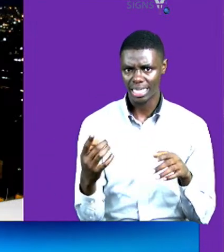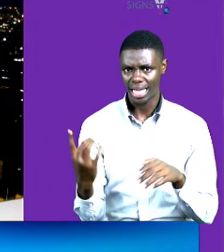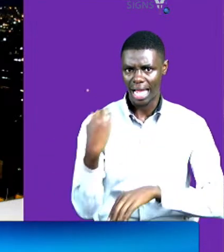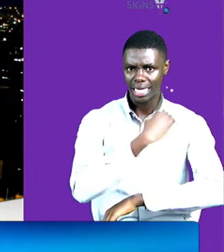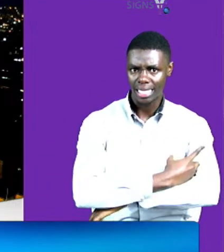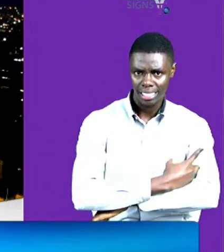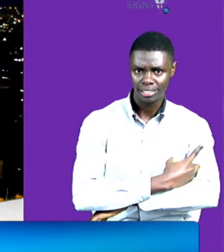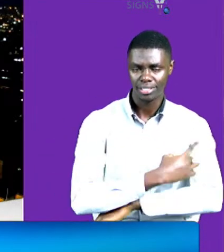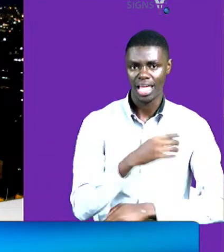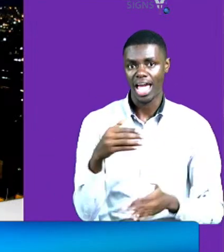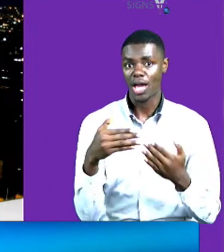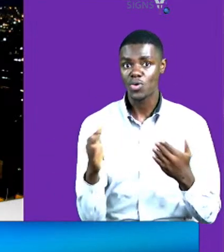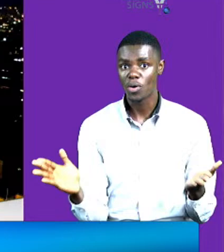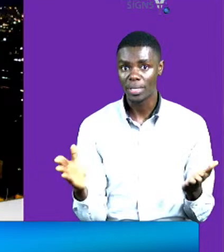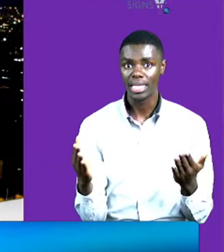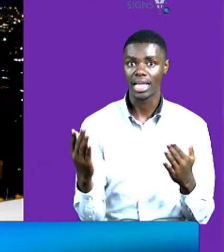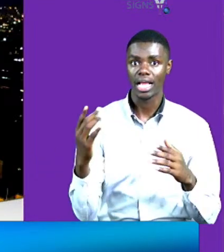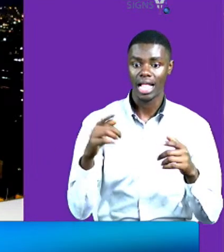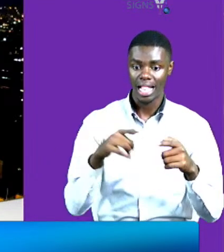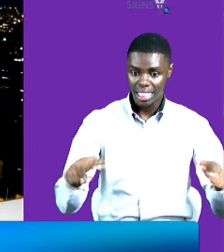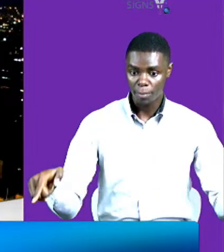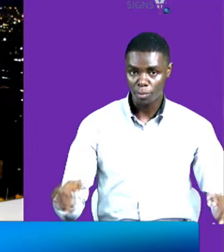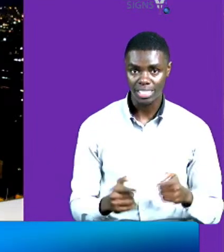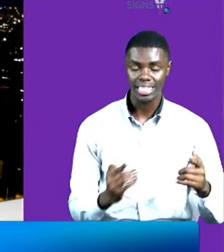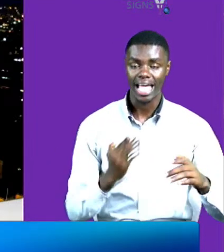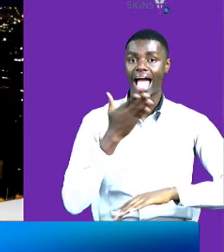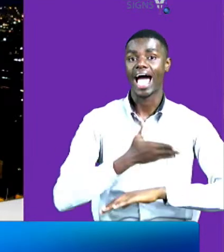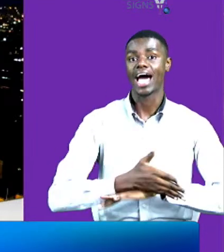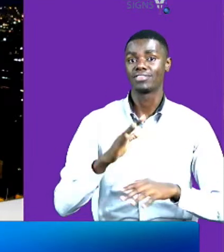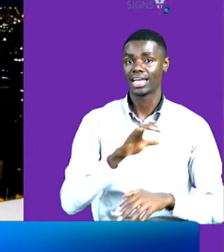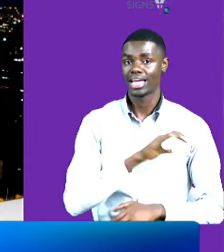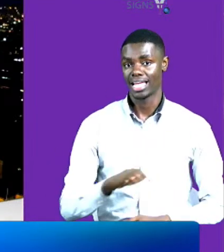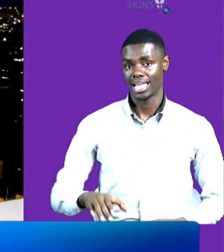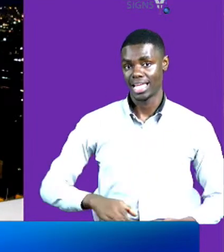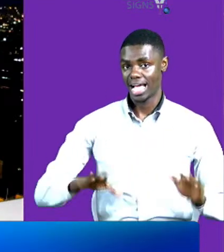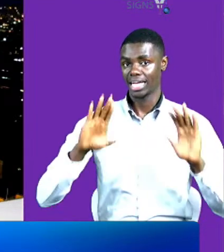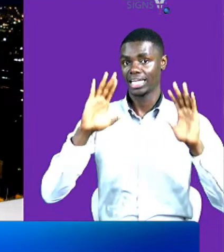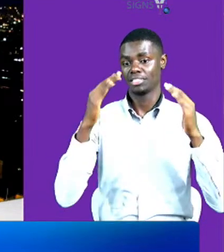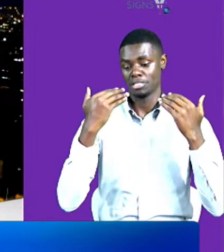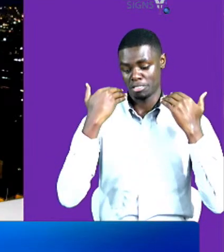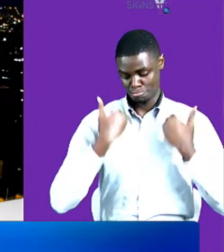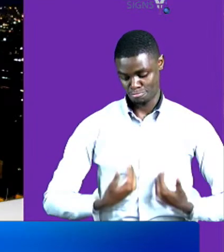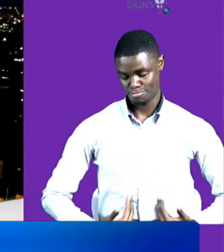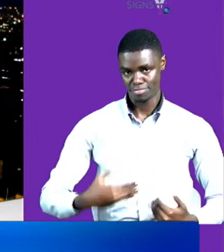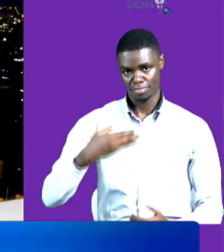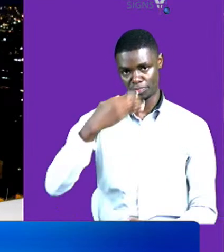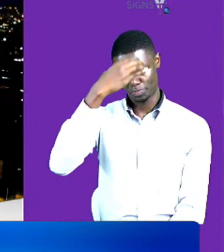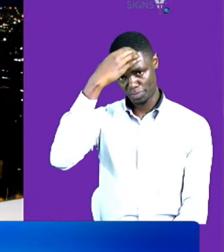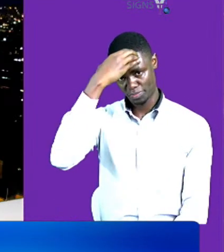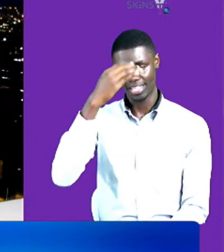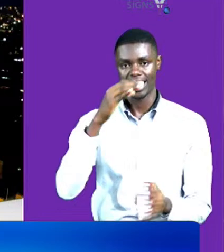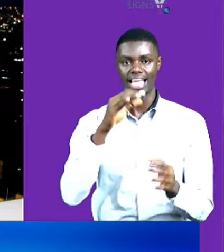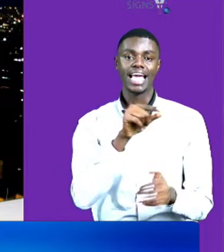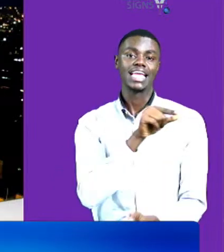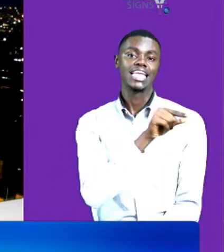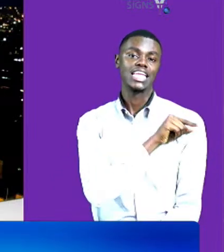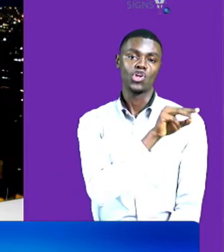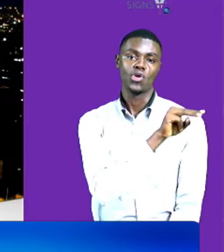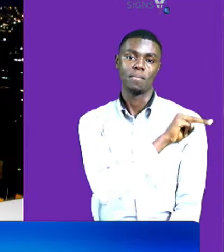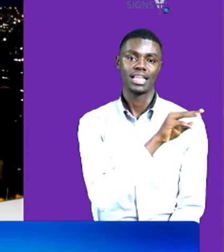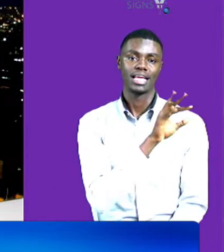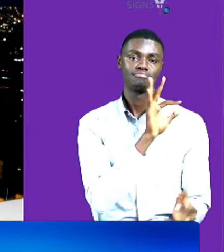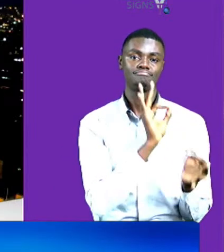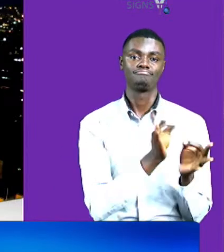boxes after Christmas? All right, this is Chris Mololo. Gideon Maina is our sign language interpreter. We are